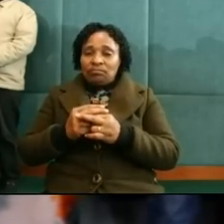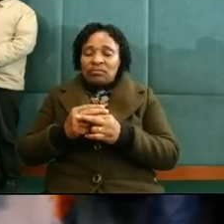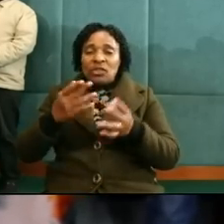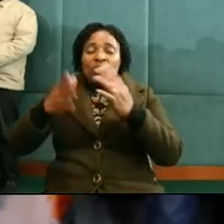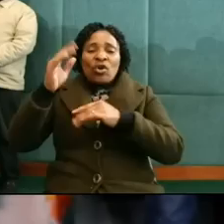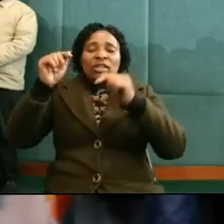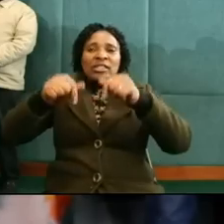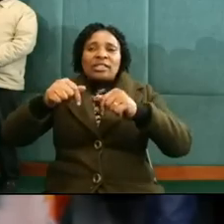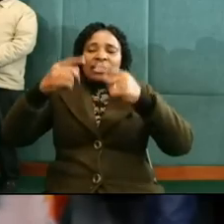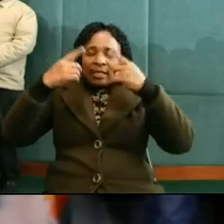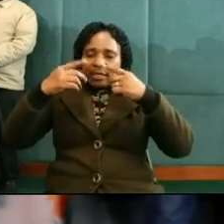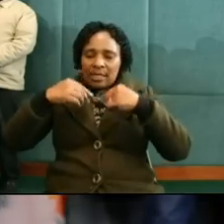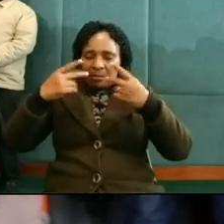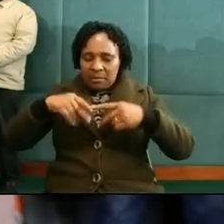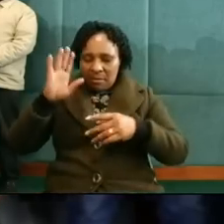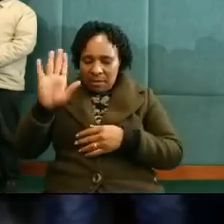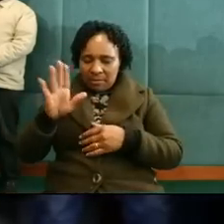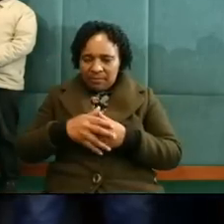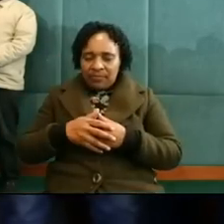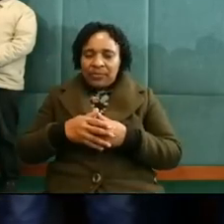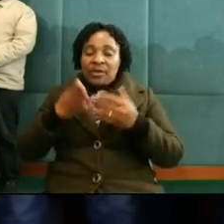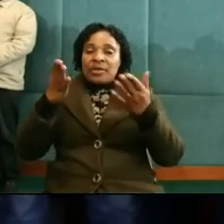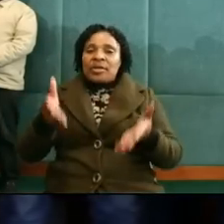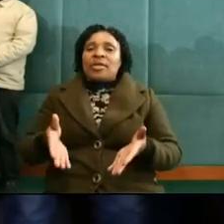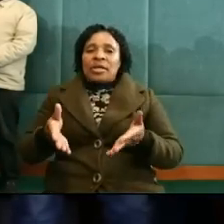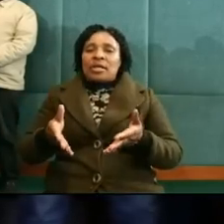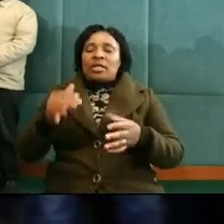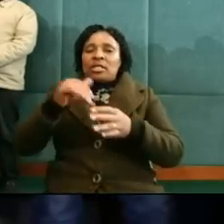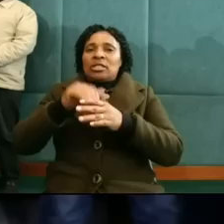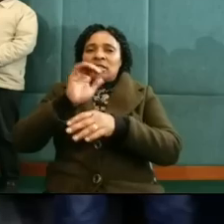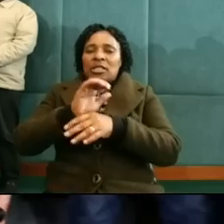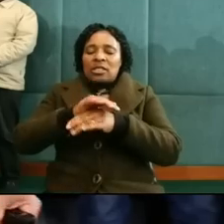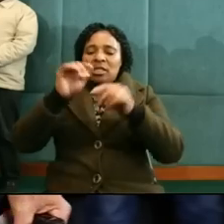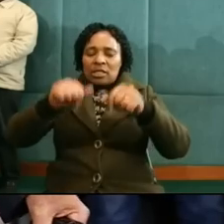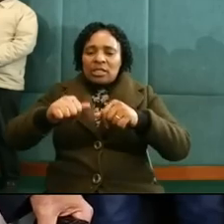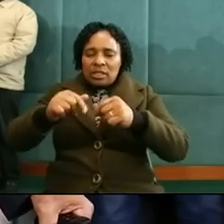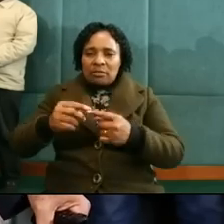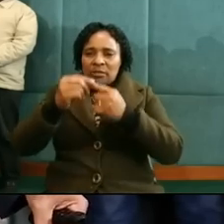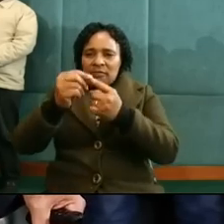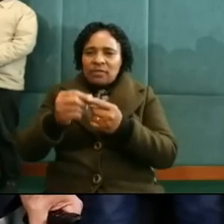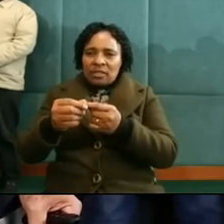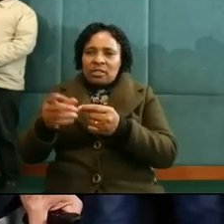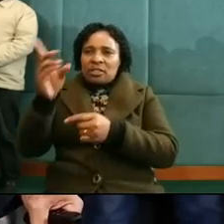God, this is the cry of your people here in this church on this particular day.